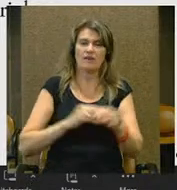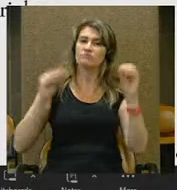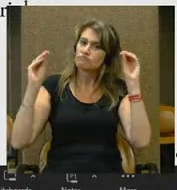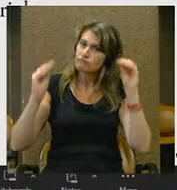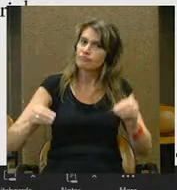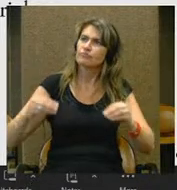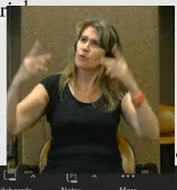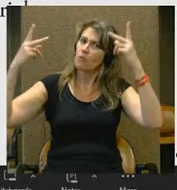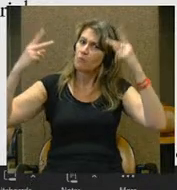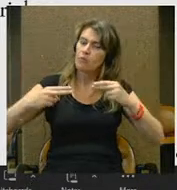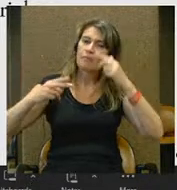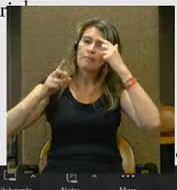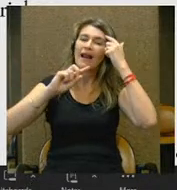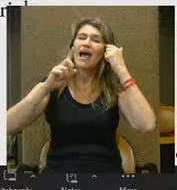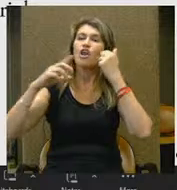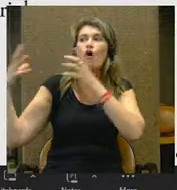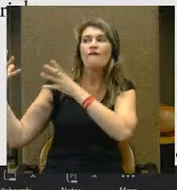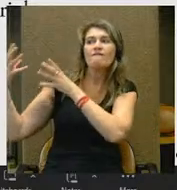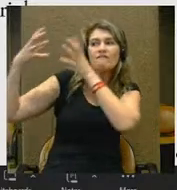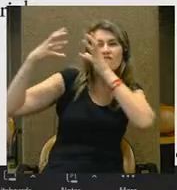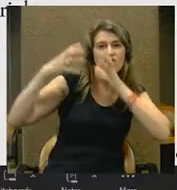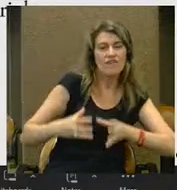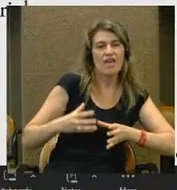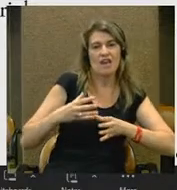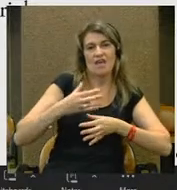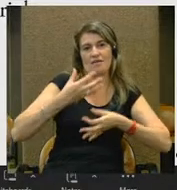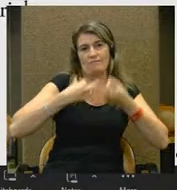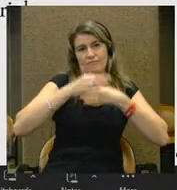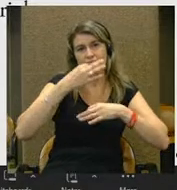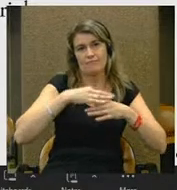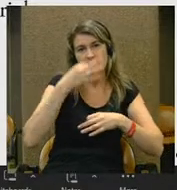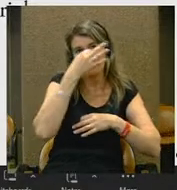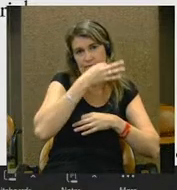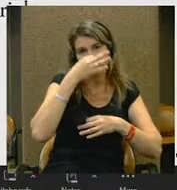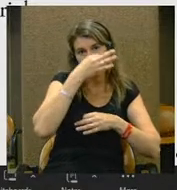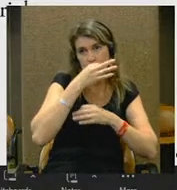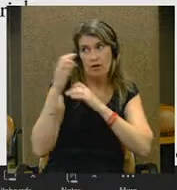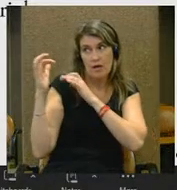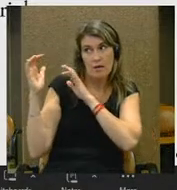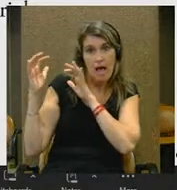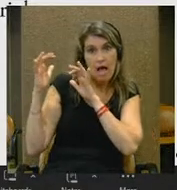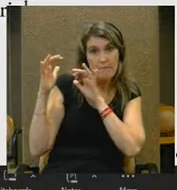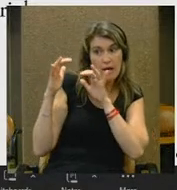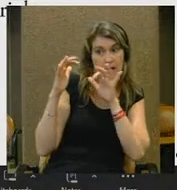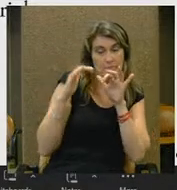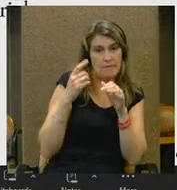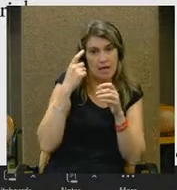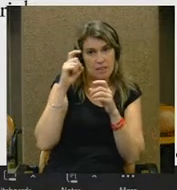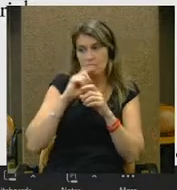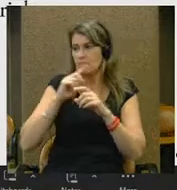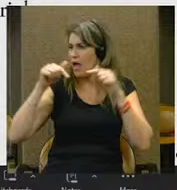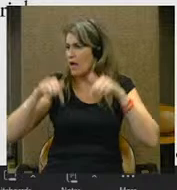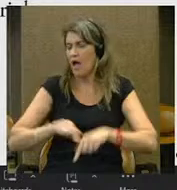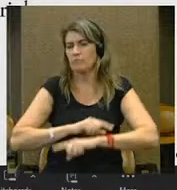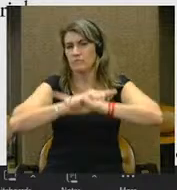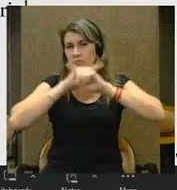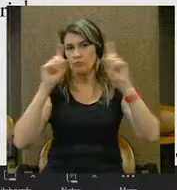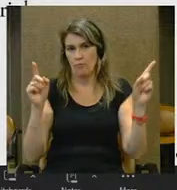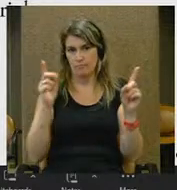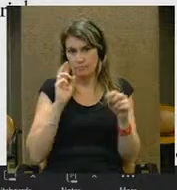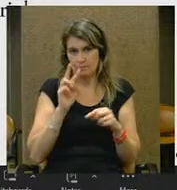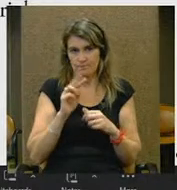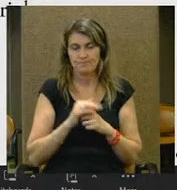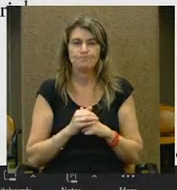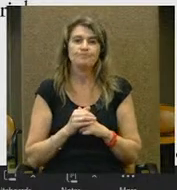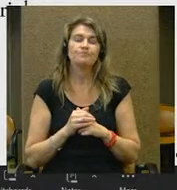get involved and then fentanyl becomes entrenched in a place. The other thing you may want to think about is what we would call policy